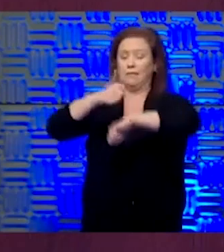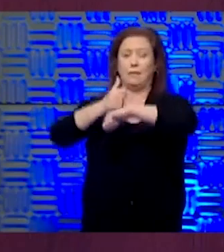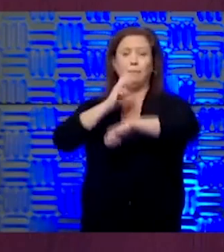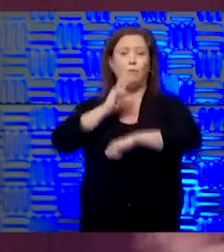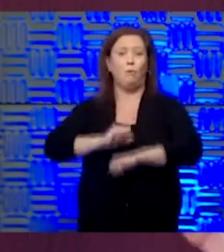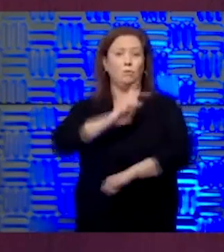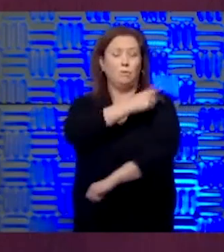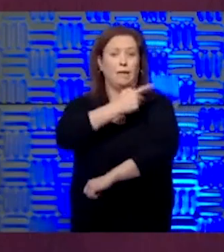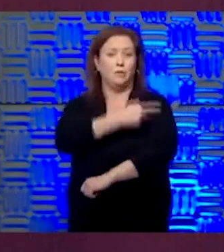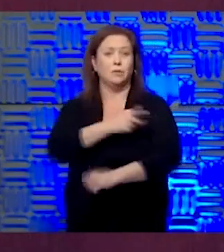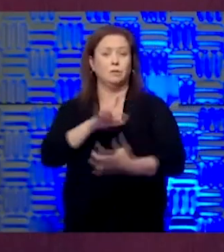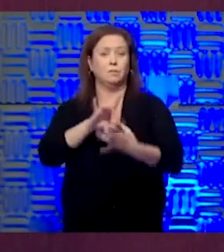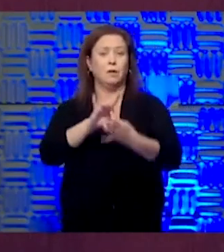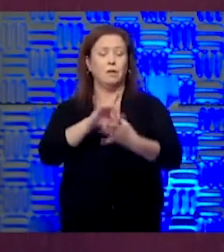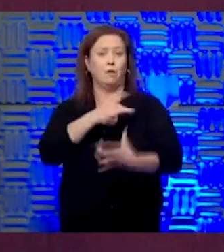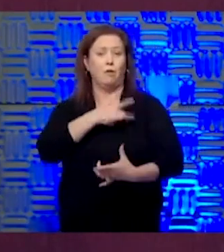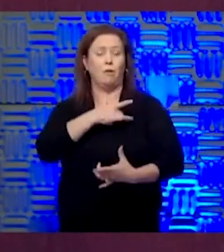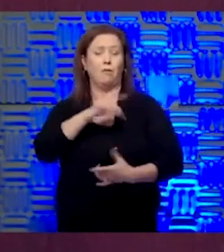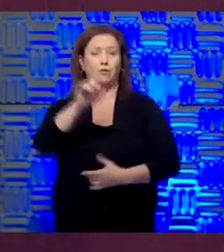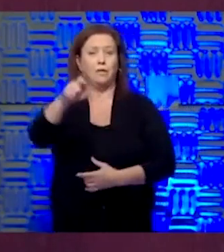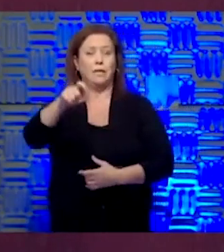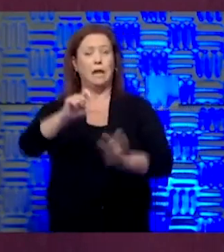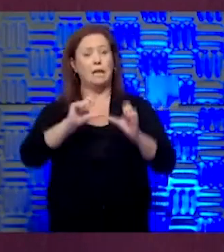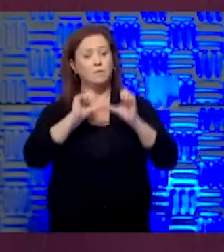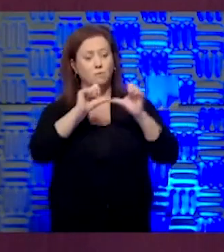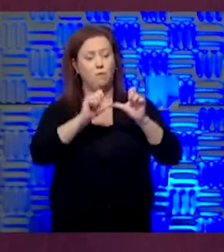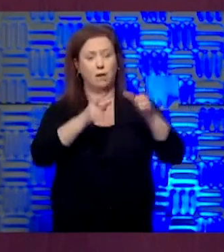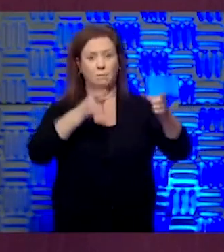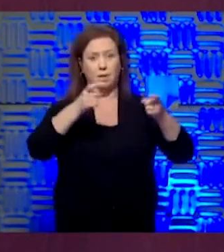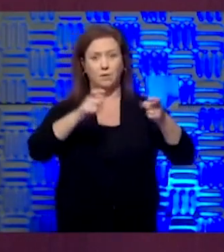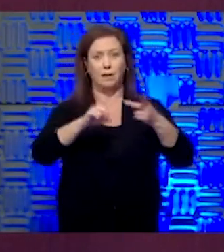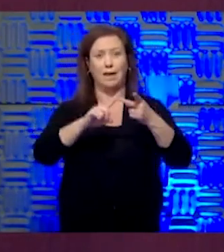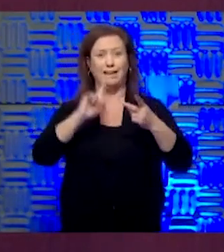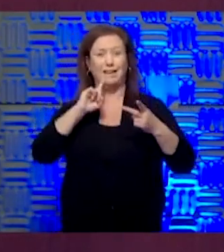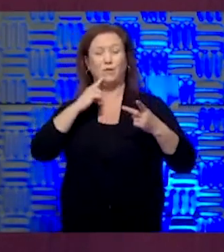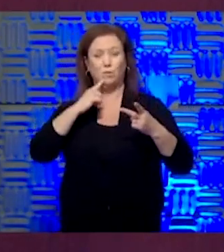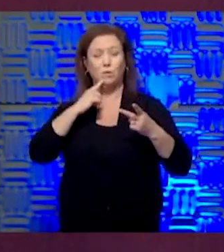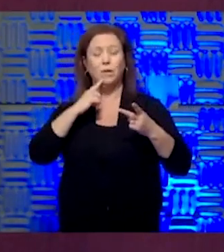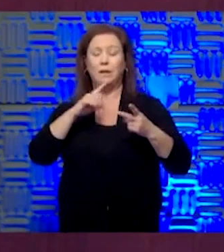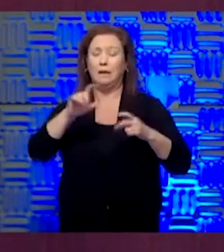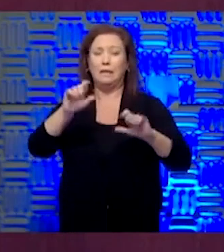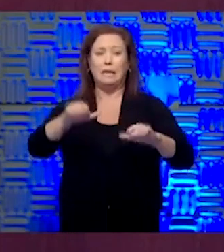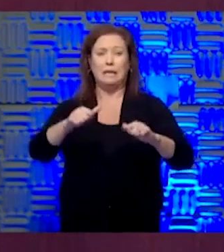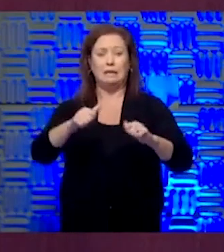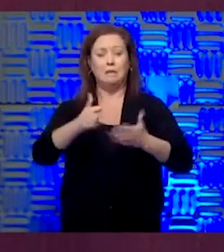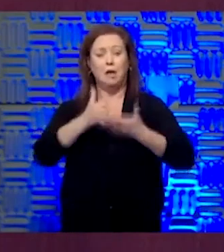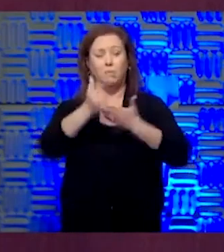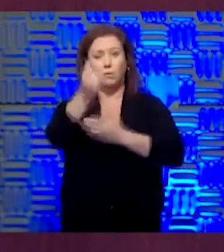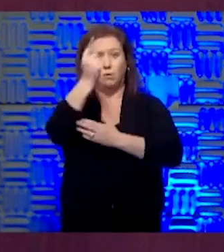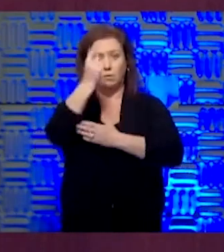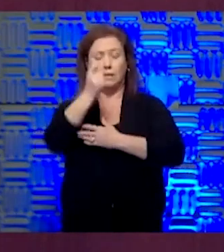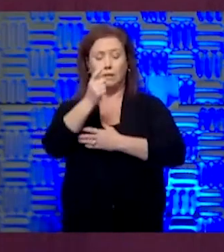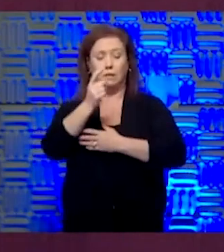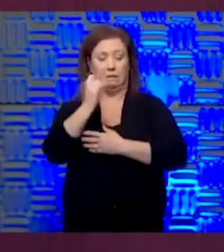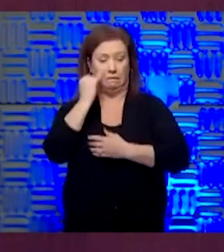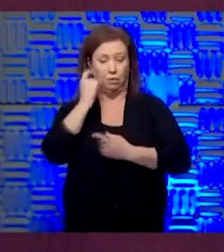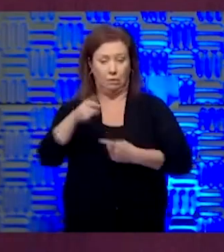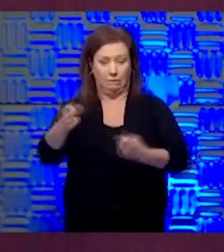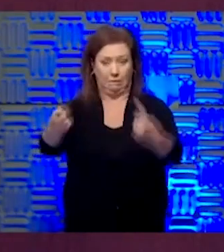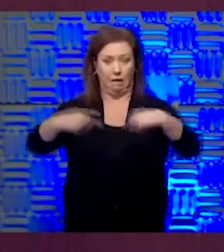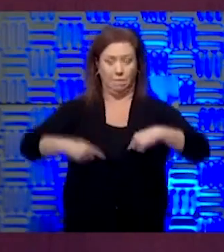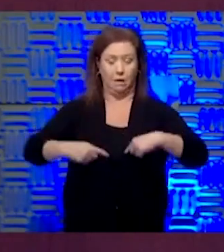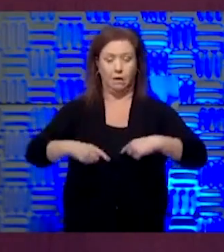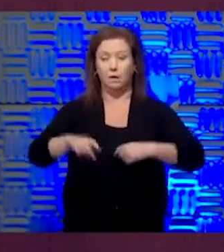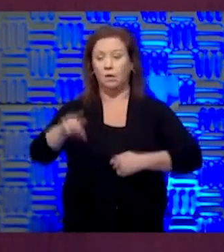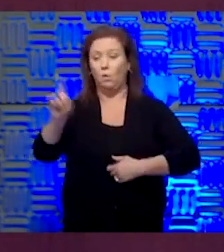needs in both the chronic management of disease as well as acute settings, and they can really help you differentiate of when you should come in, what you should be doing, where you